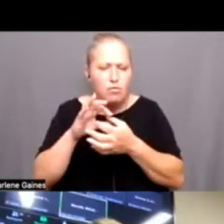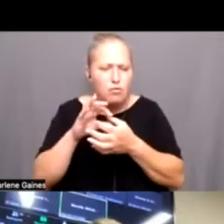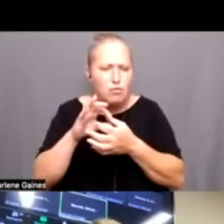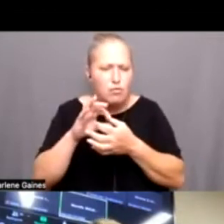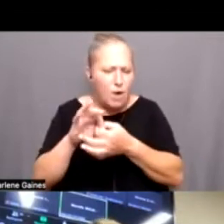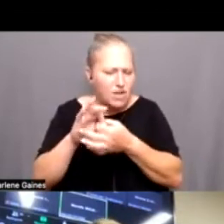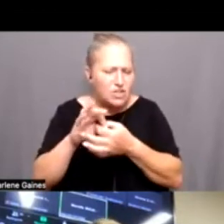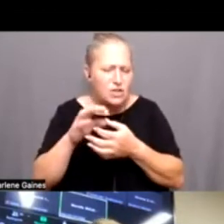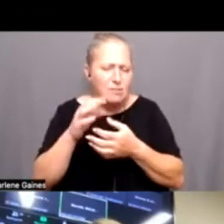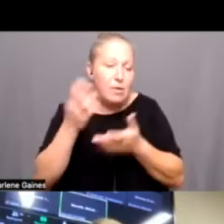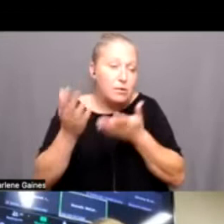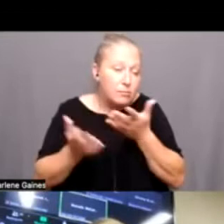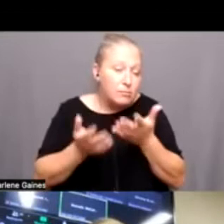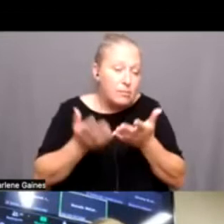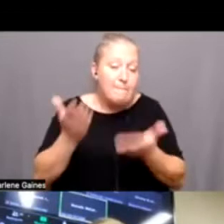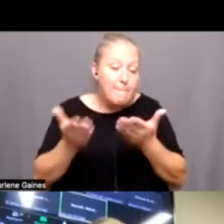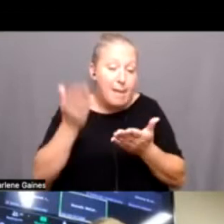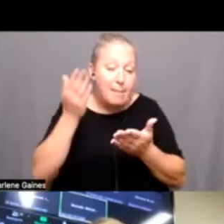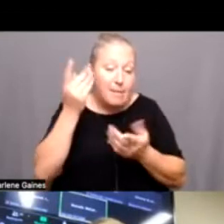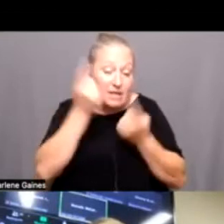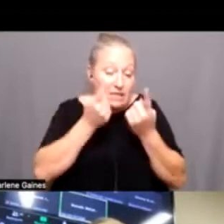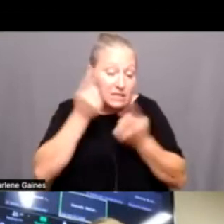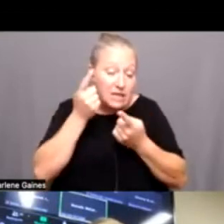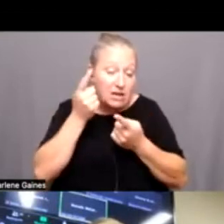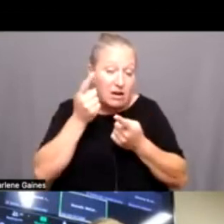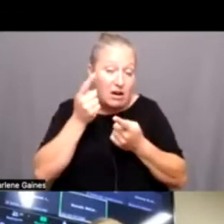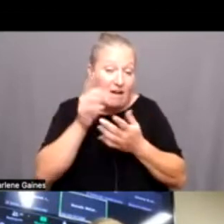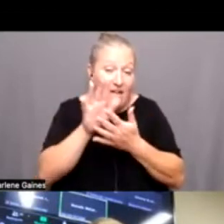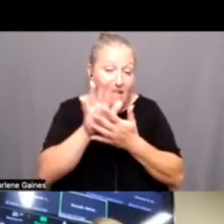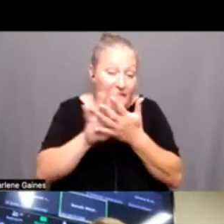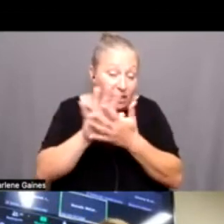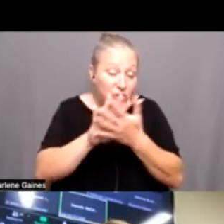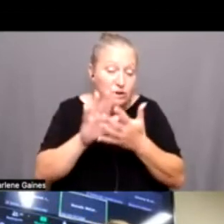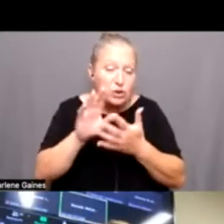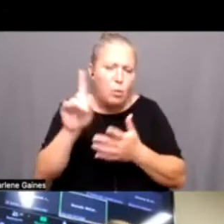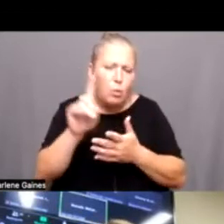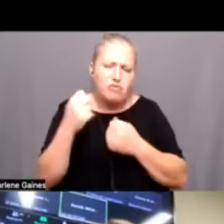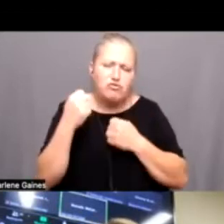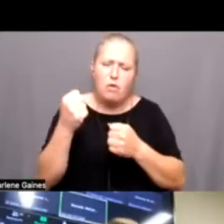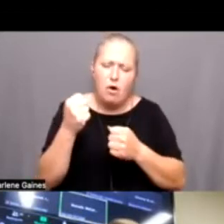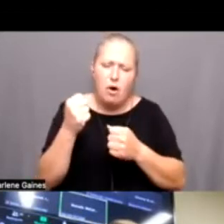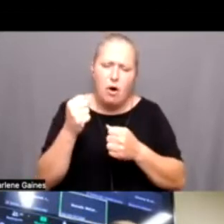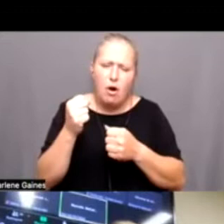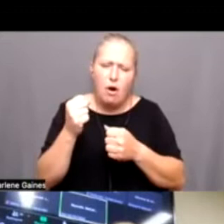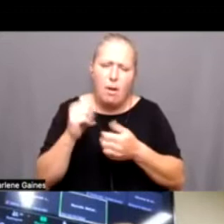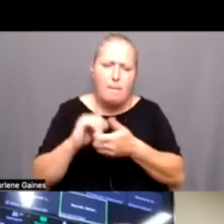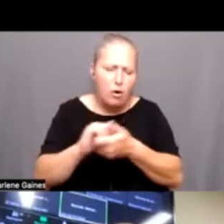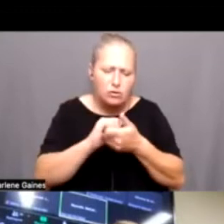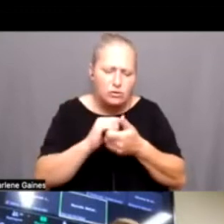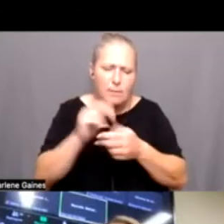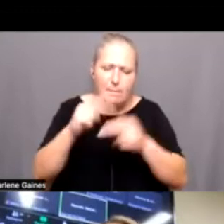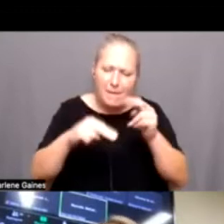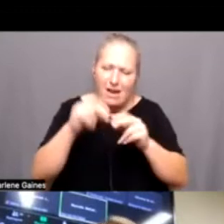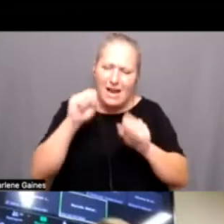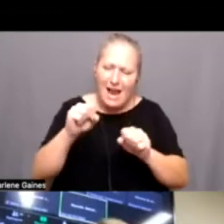maybe consider filtering and thinking about where the strongest partnerships can be built so that there's a more